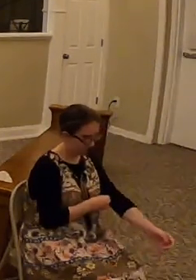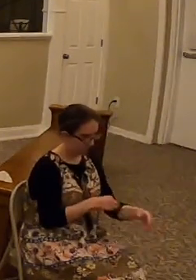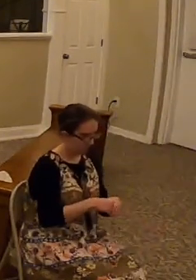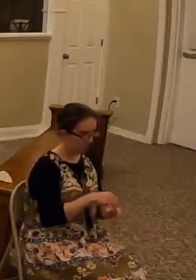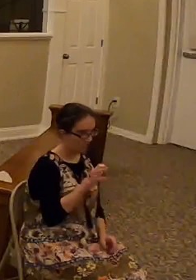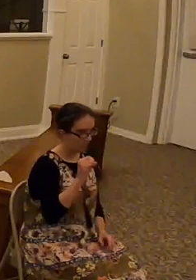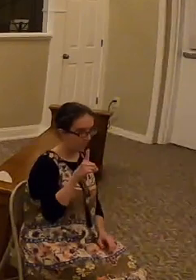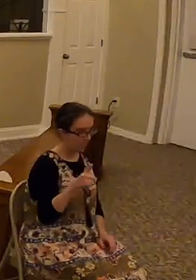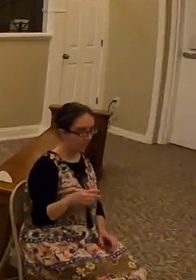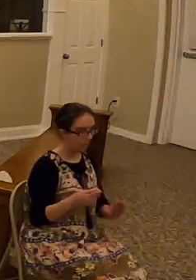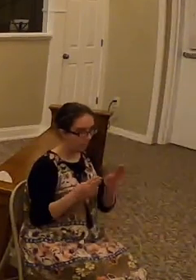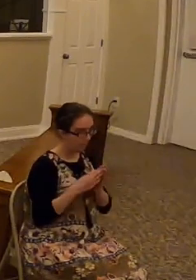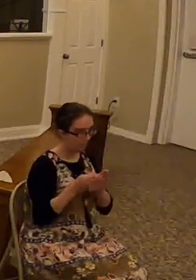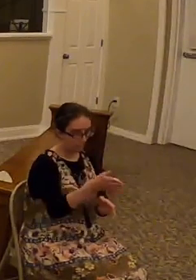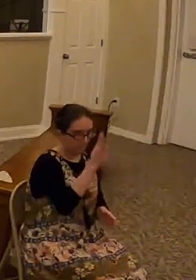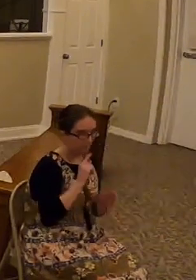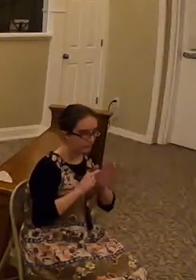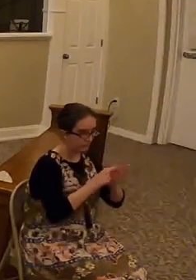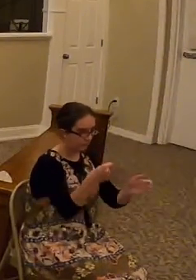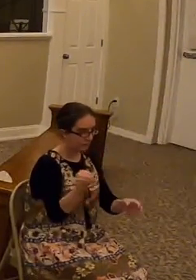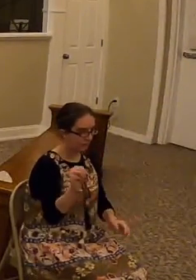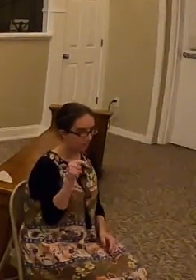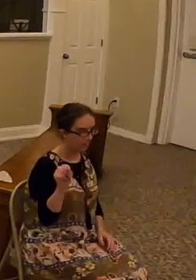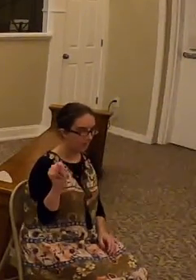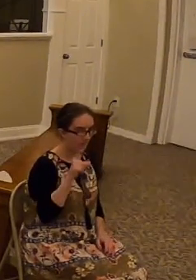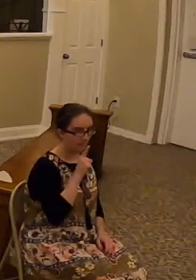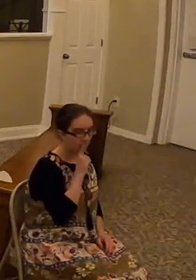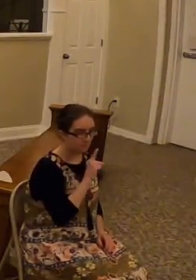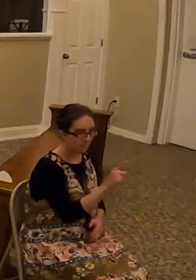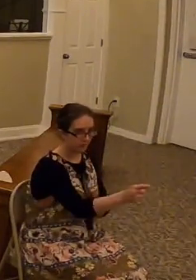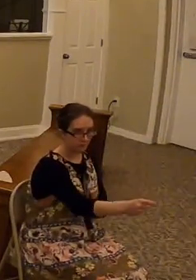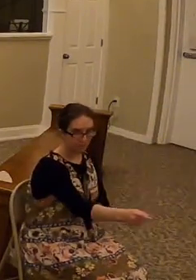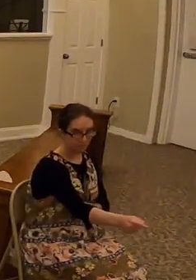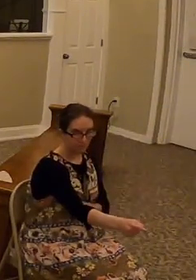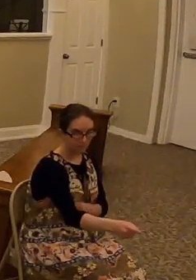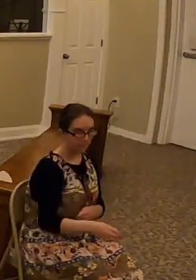in Colorado City, and God shows them the truth. Yes, sir.